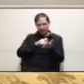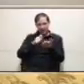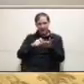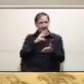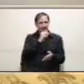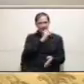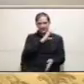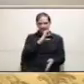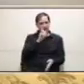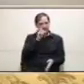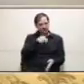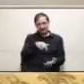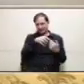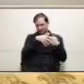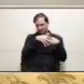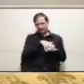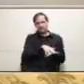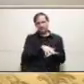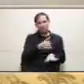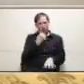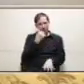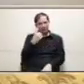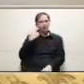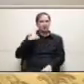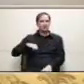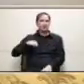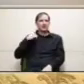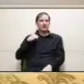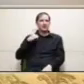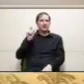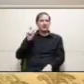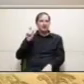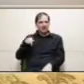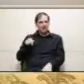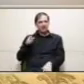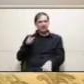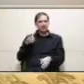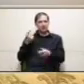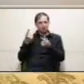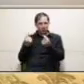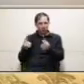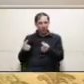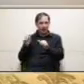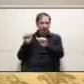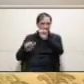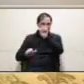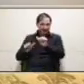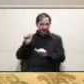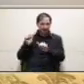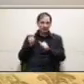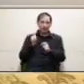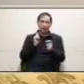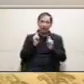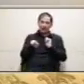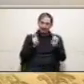to implement the financial recovery. This is one municipality that has been piloted. Chair, the analysis was done in terms of expenditure on the support on this